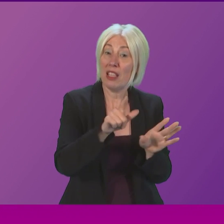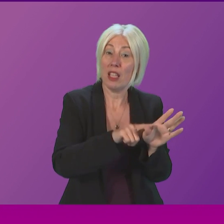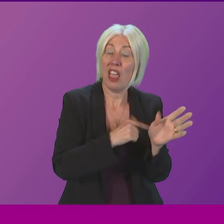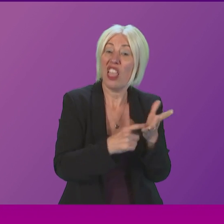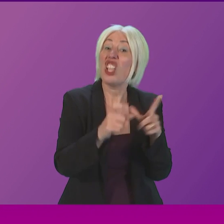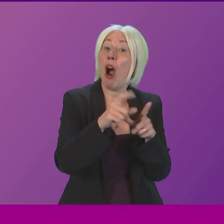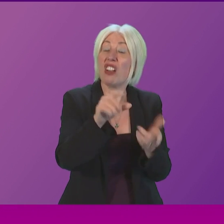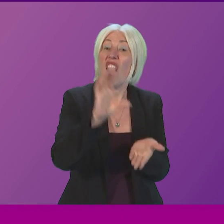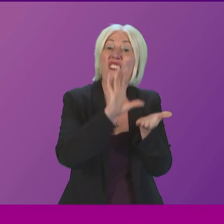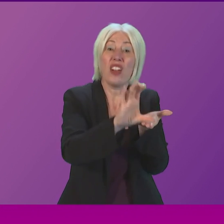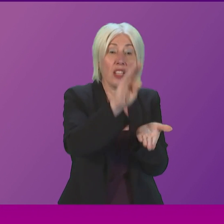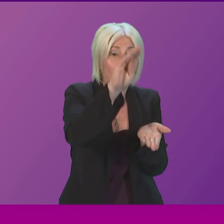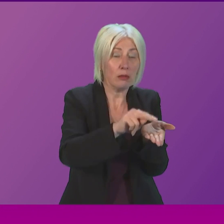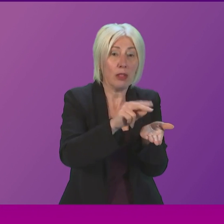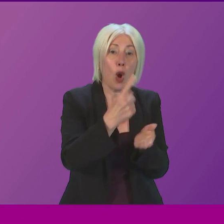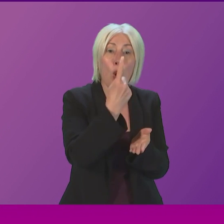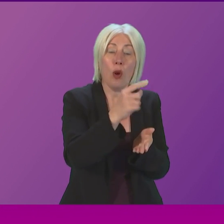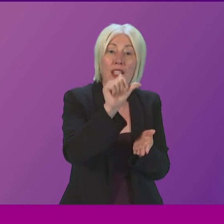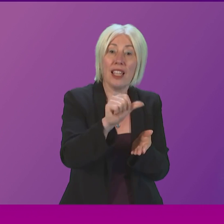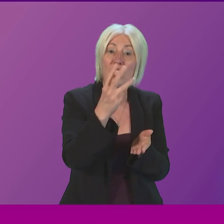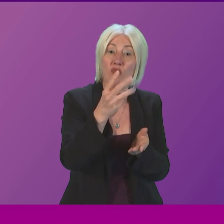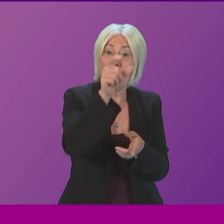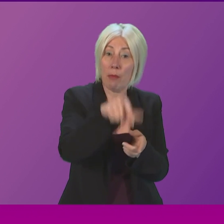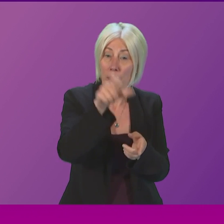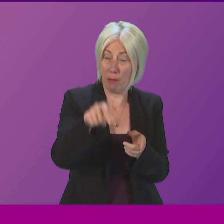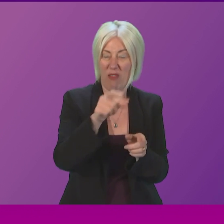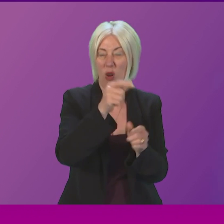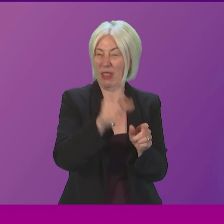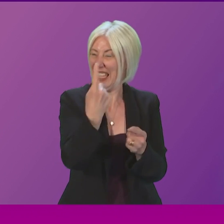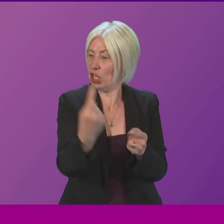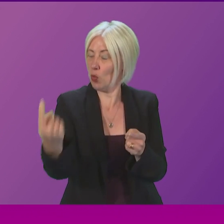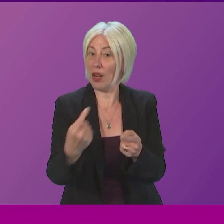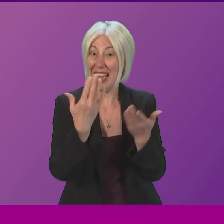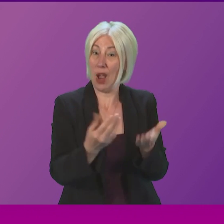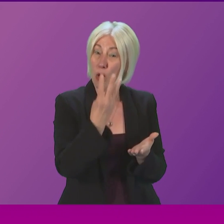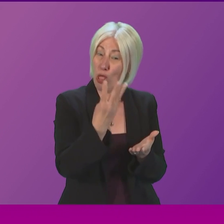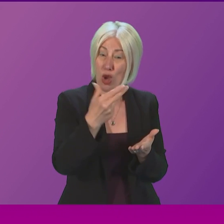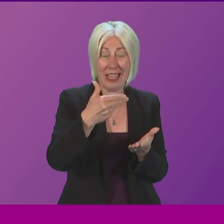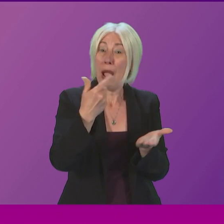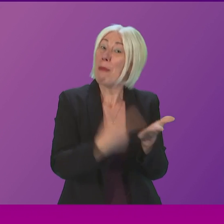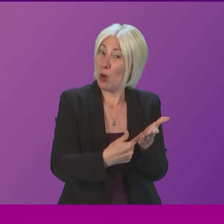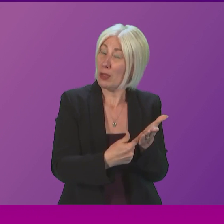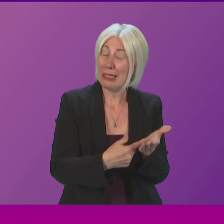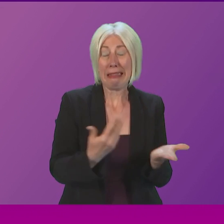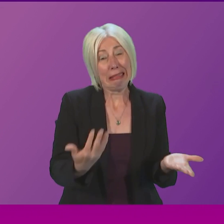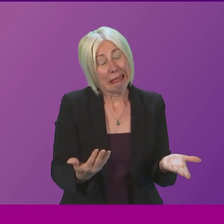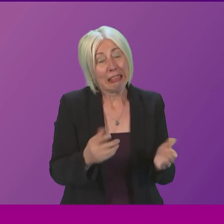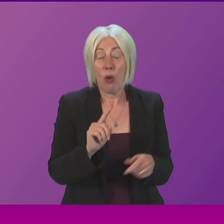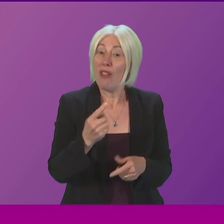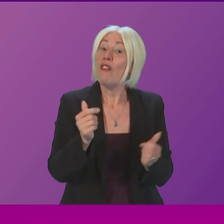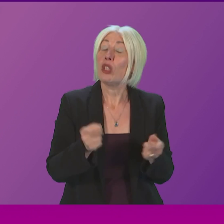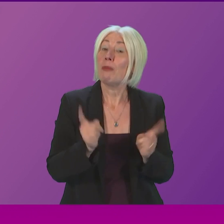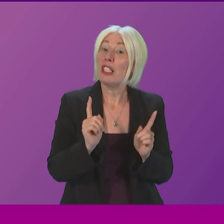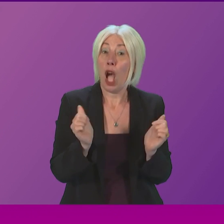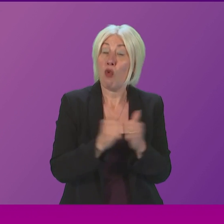effectively reduced from £163 per family to just £39 this year. So, will the First Minister agree to meet